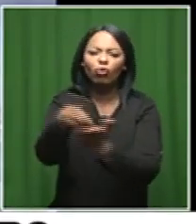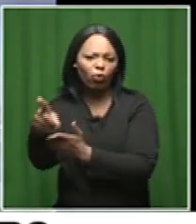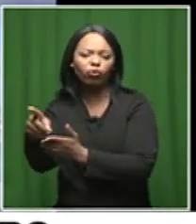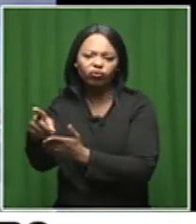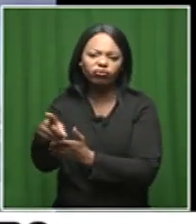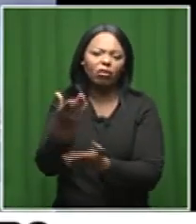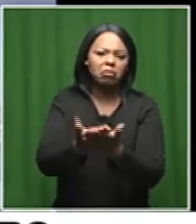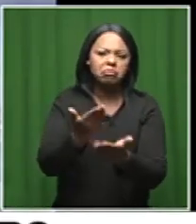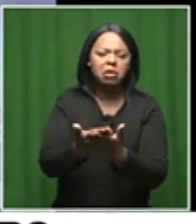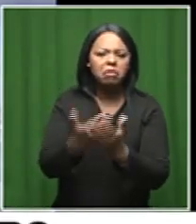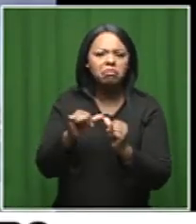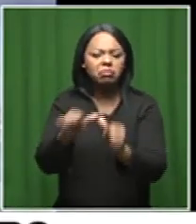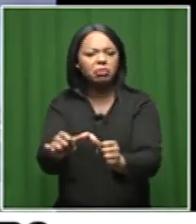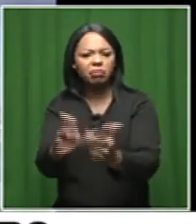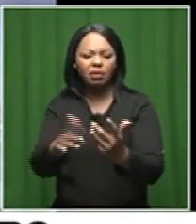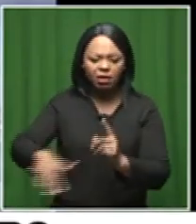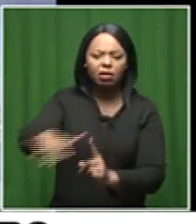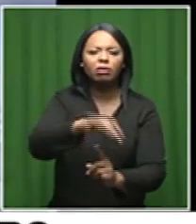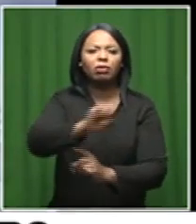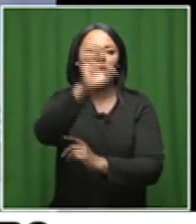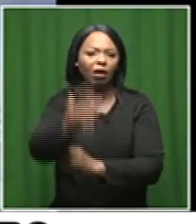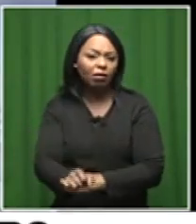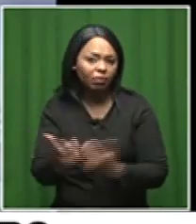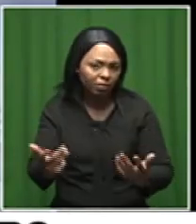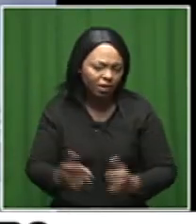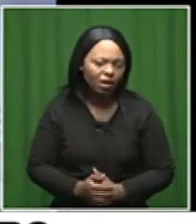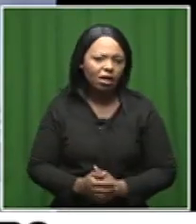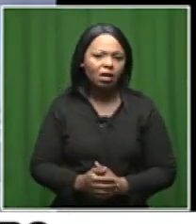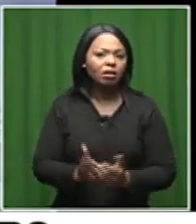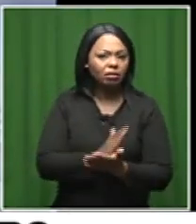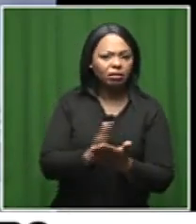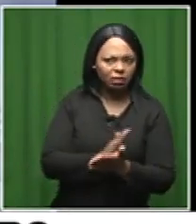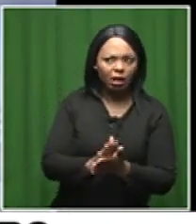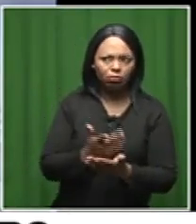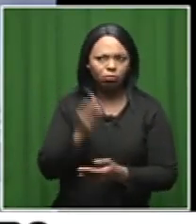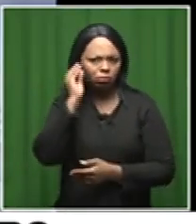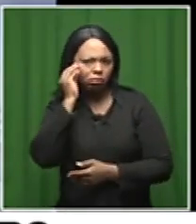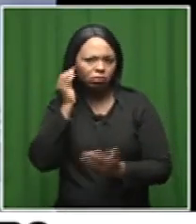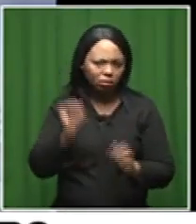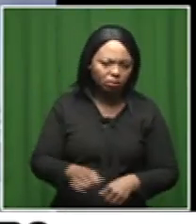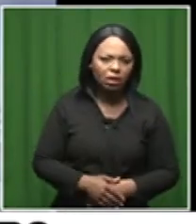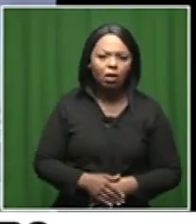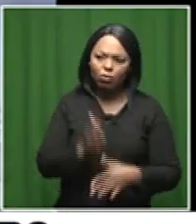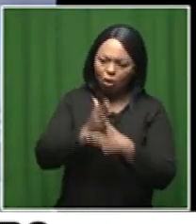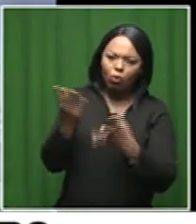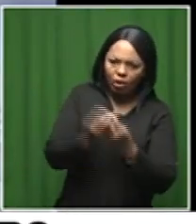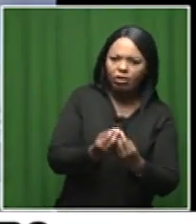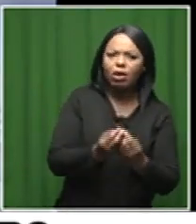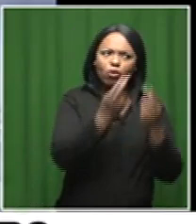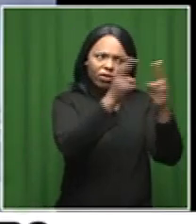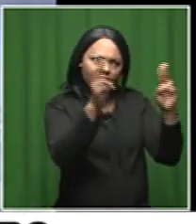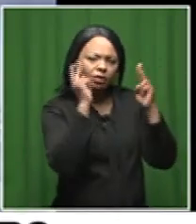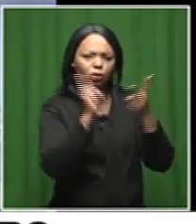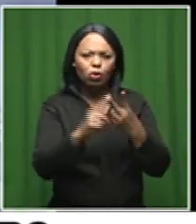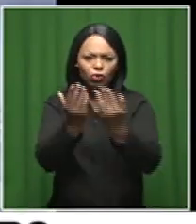eligible through drives throughout South Africa. And we do often collaborate with universities, schools, corporate